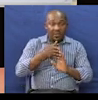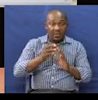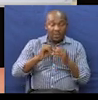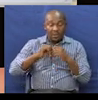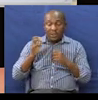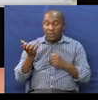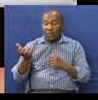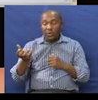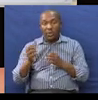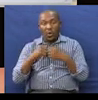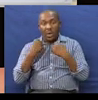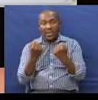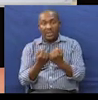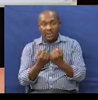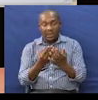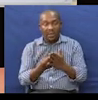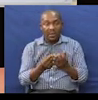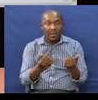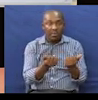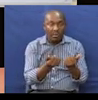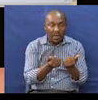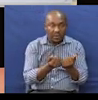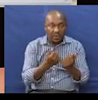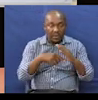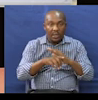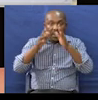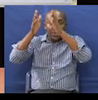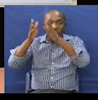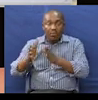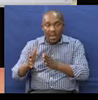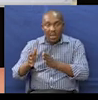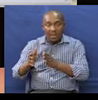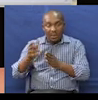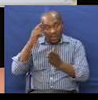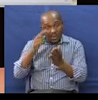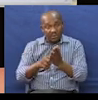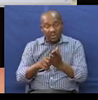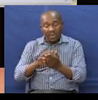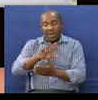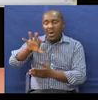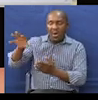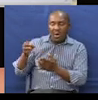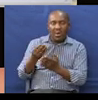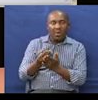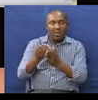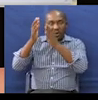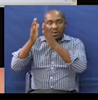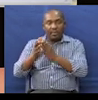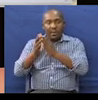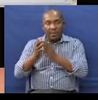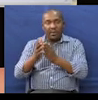organization and production in human history, in which all human passed through it. Therefore, say these